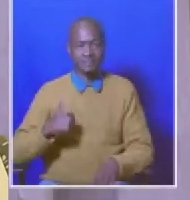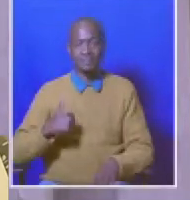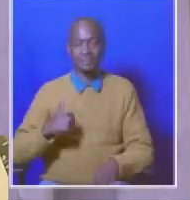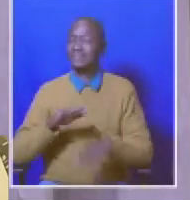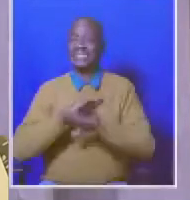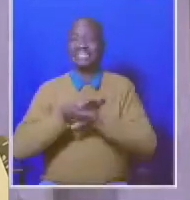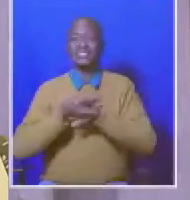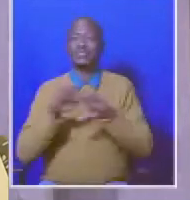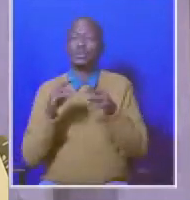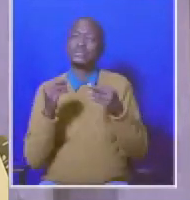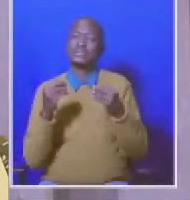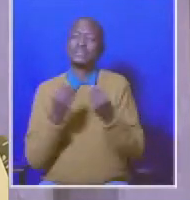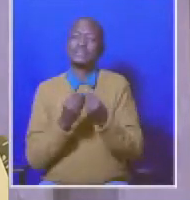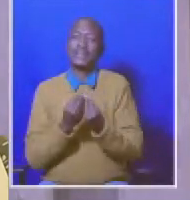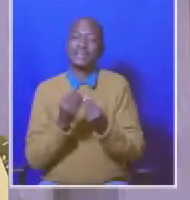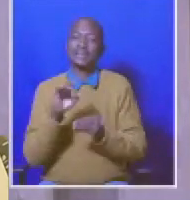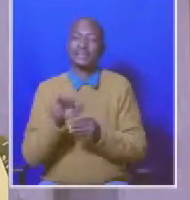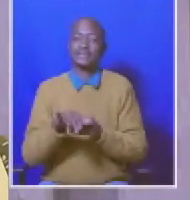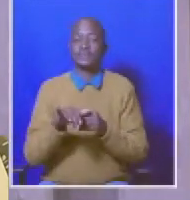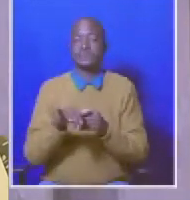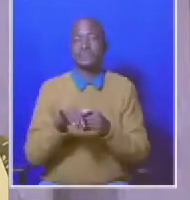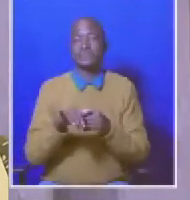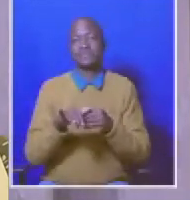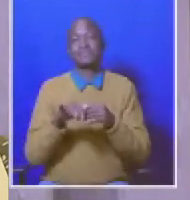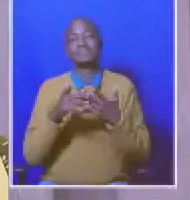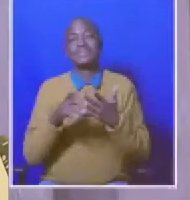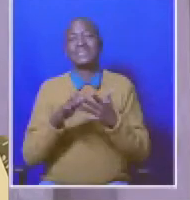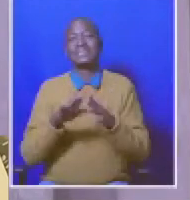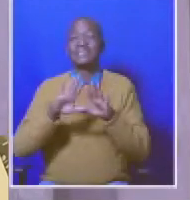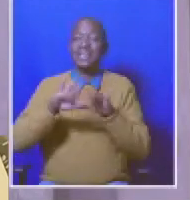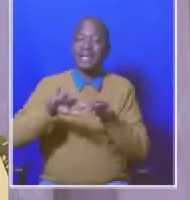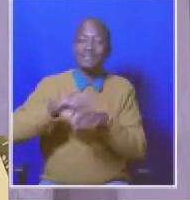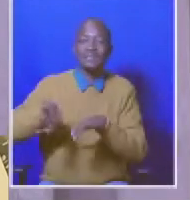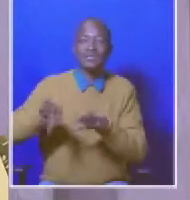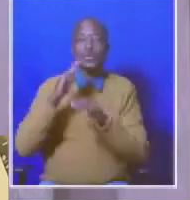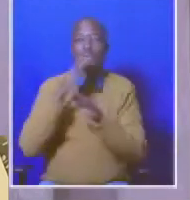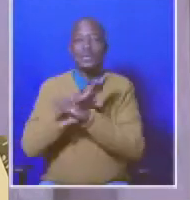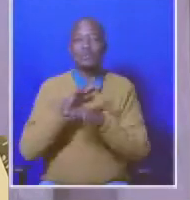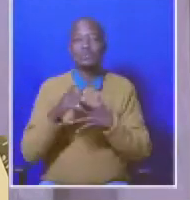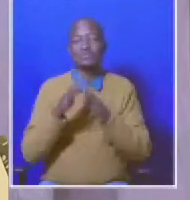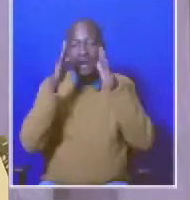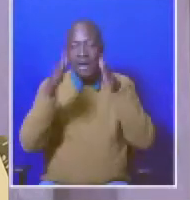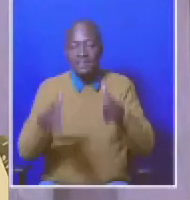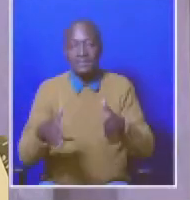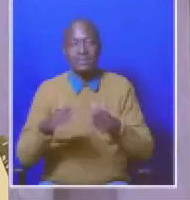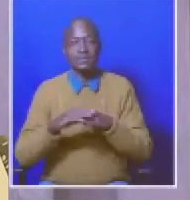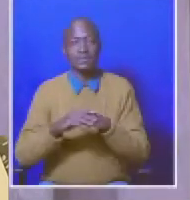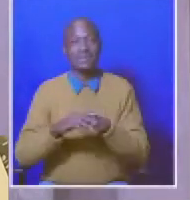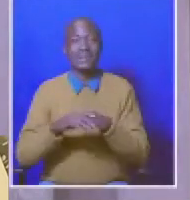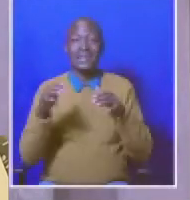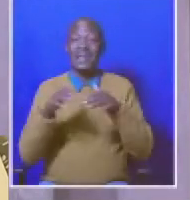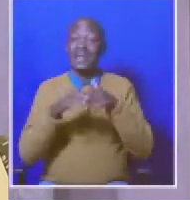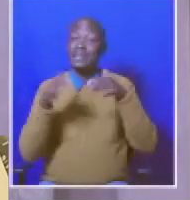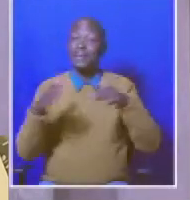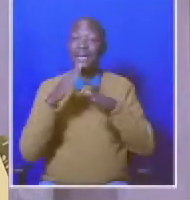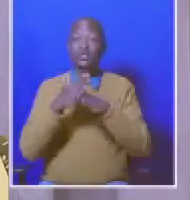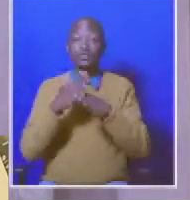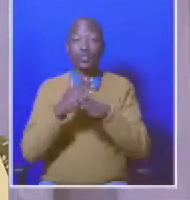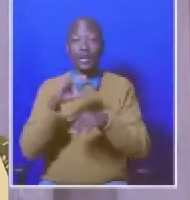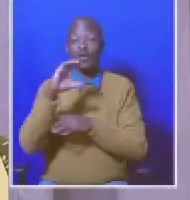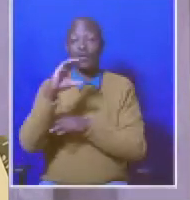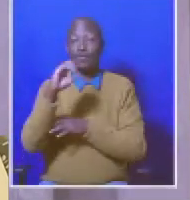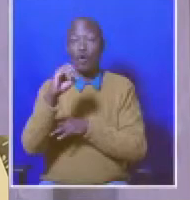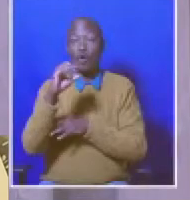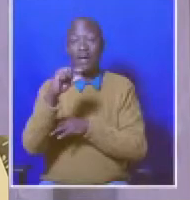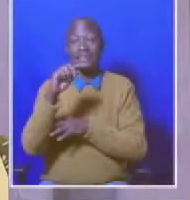not something that is left out there without attention. In fact, the biggest work of COCTA at the